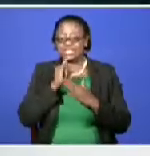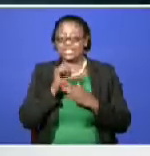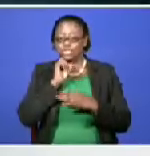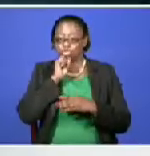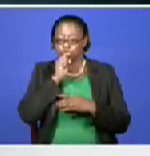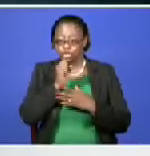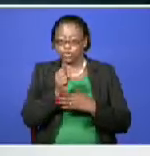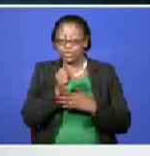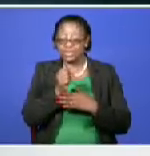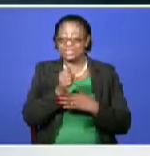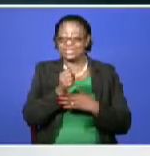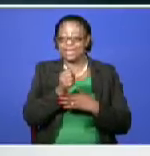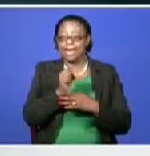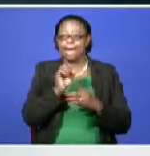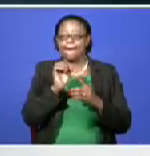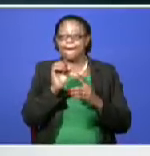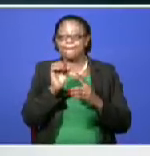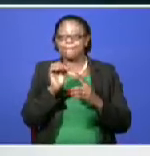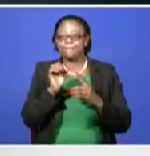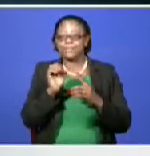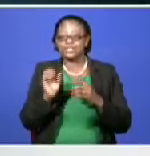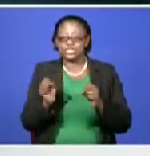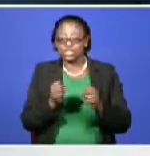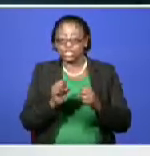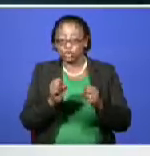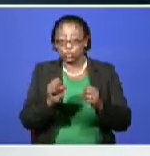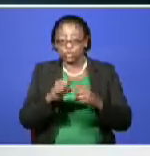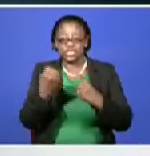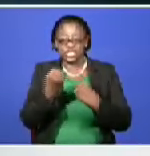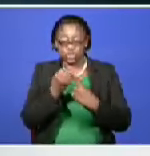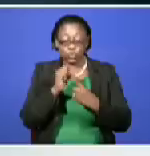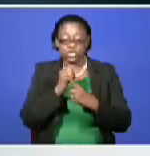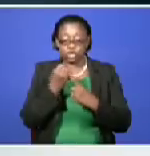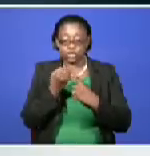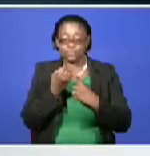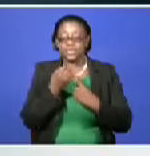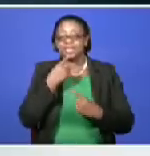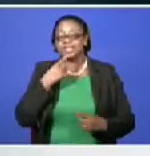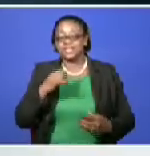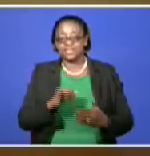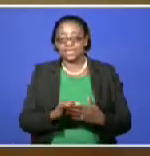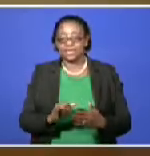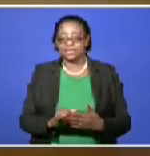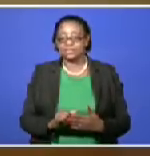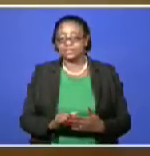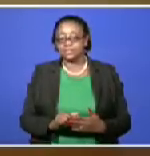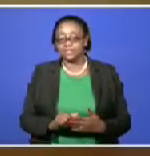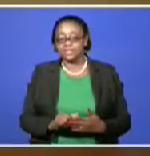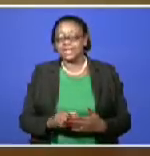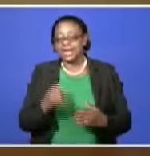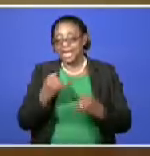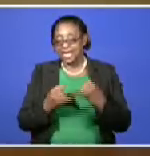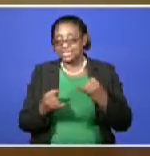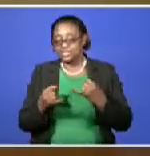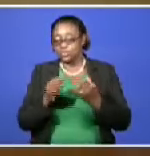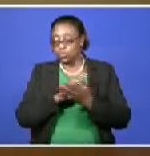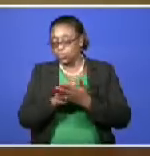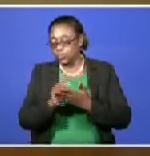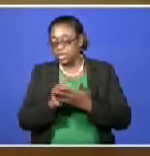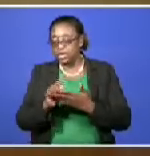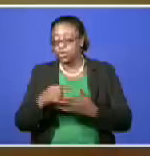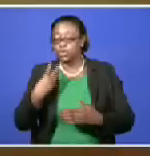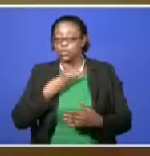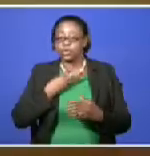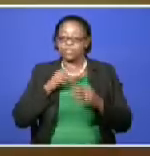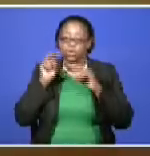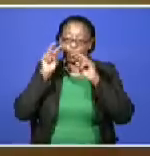government involvement? Talk about government's involvement in this whole situation. You know, ever since the story broke late last week, we've been